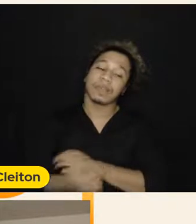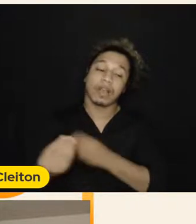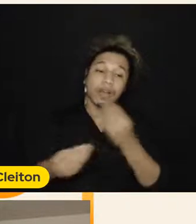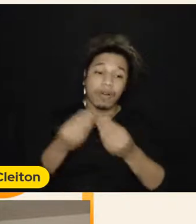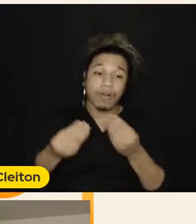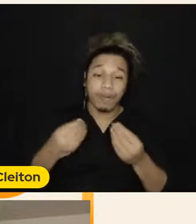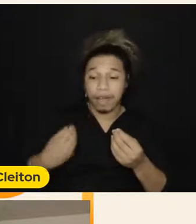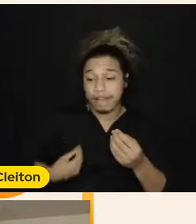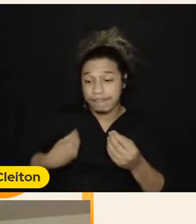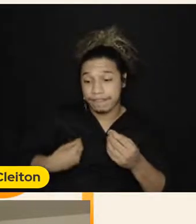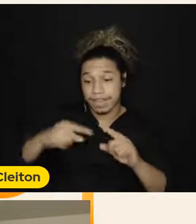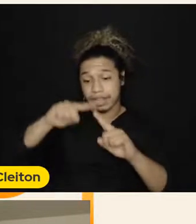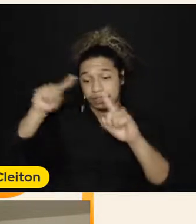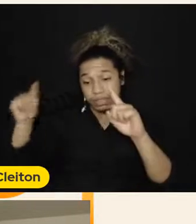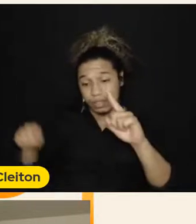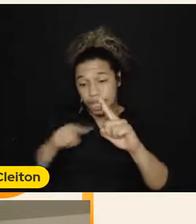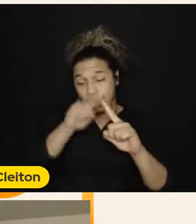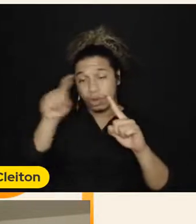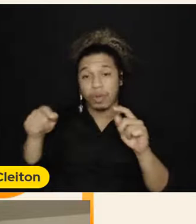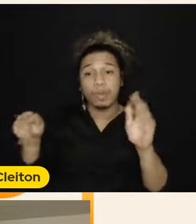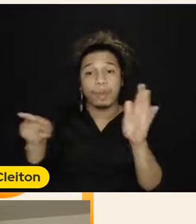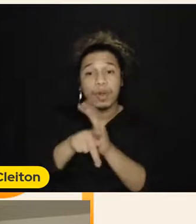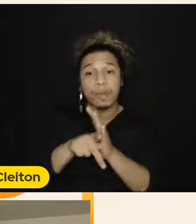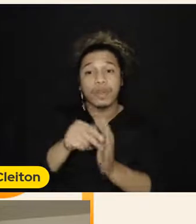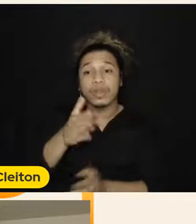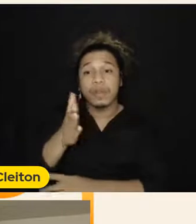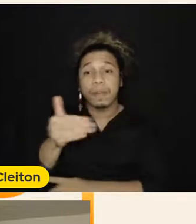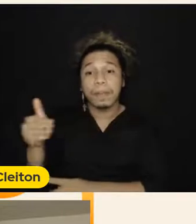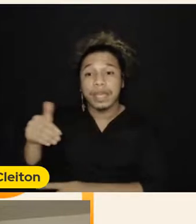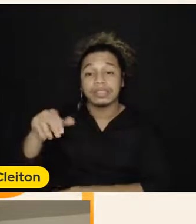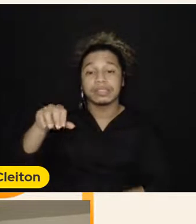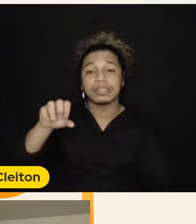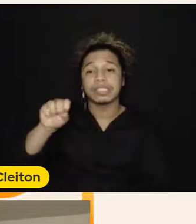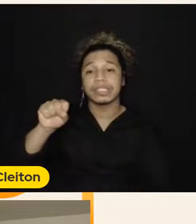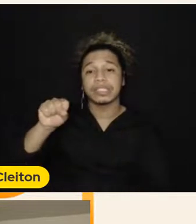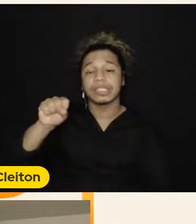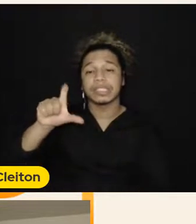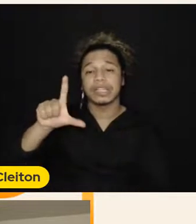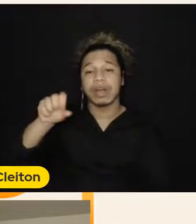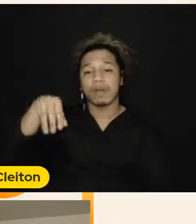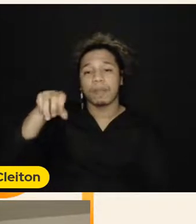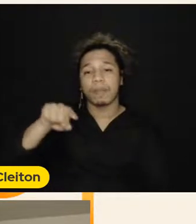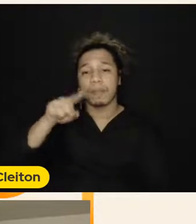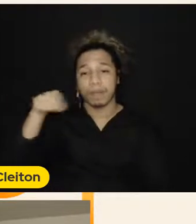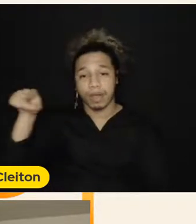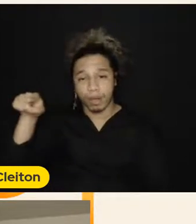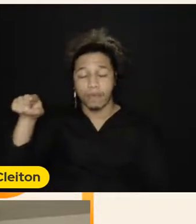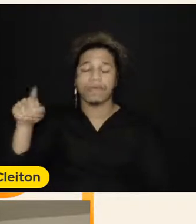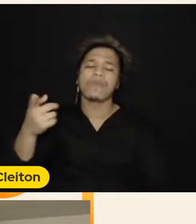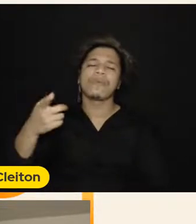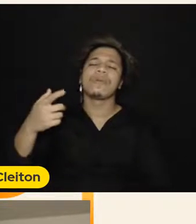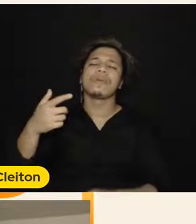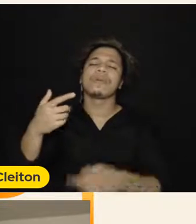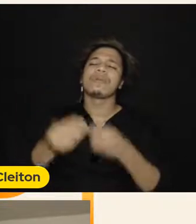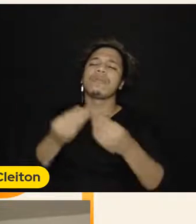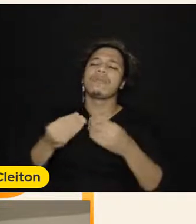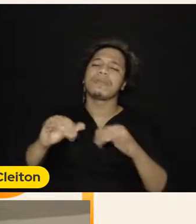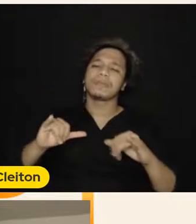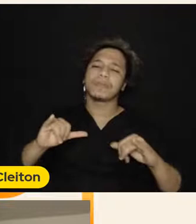the river, but how much we interfere with this cycle and how much we suffer when this